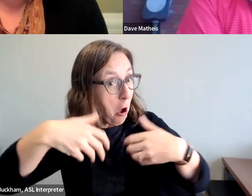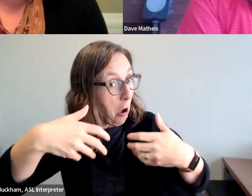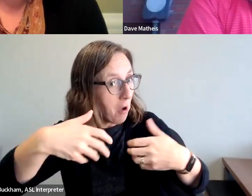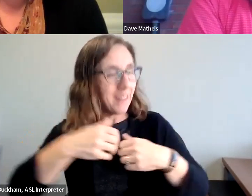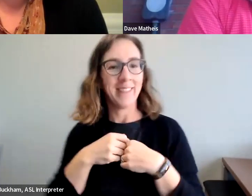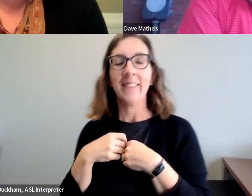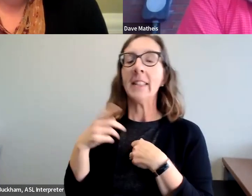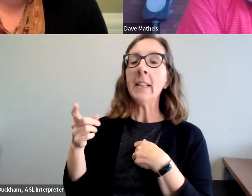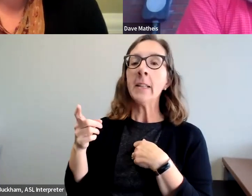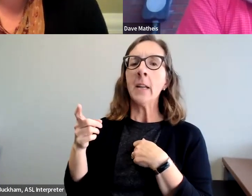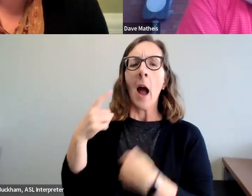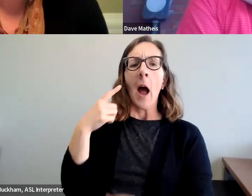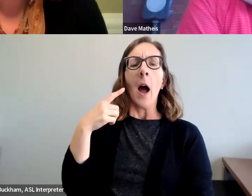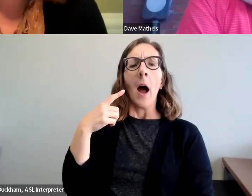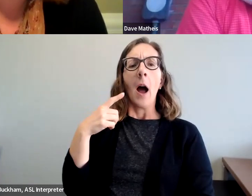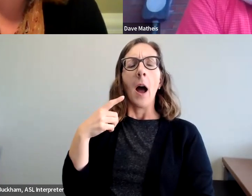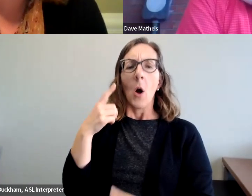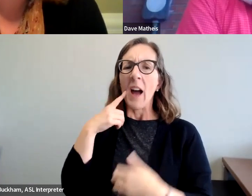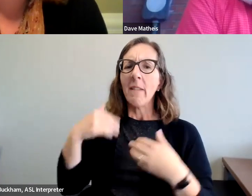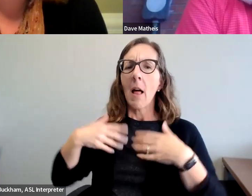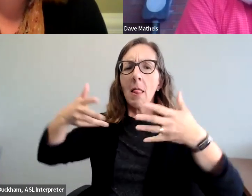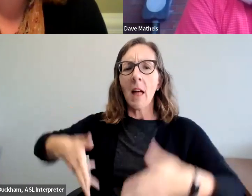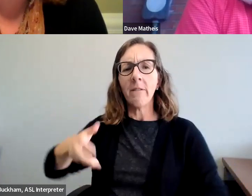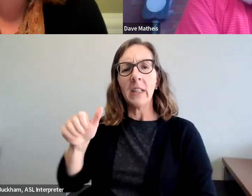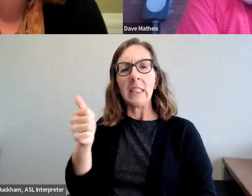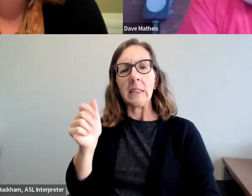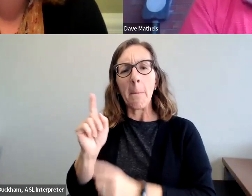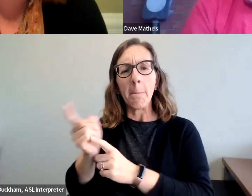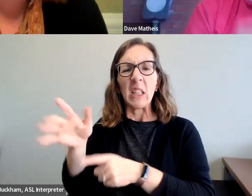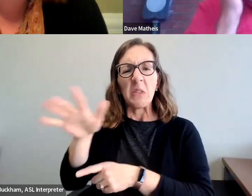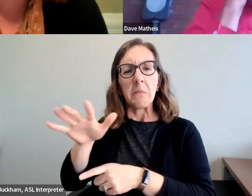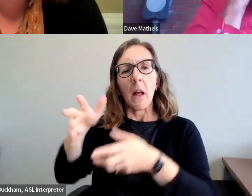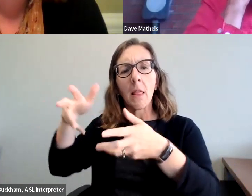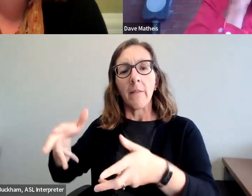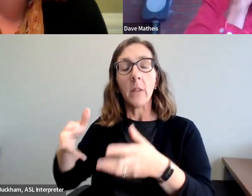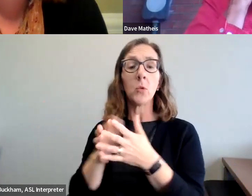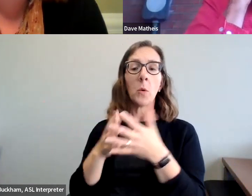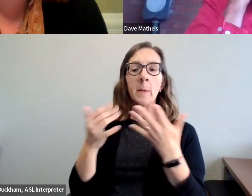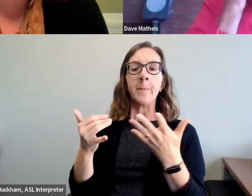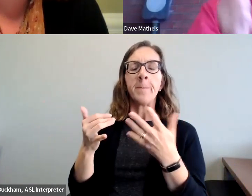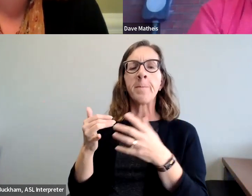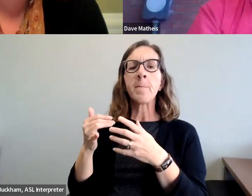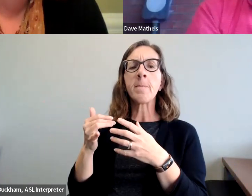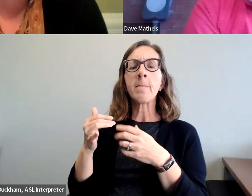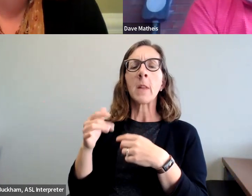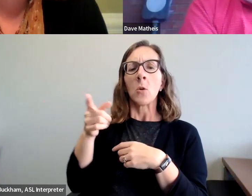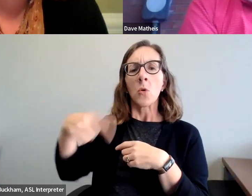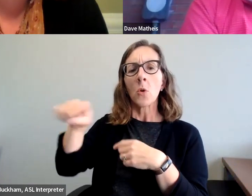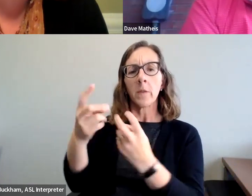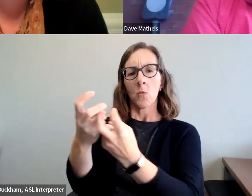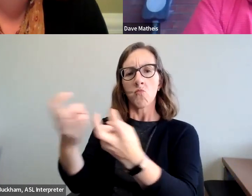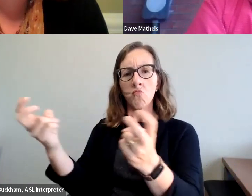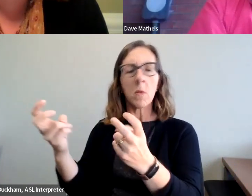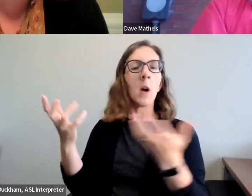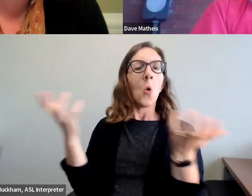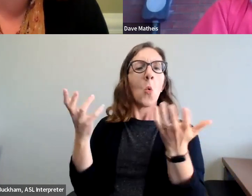And I think we have about 10 minutes left. And I'm just curious from our panelists, what didn't you get a chance to share that you wish we would